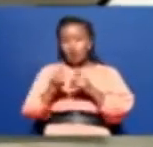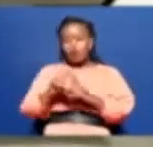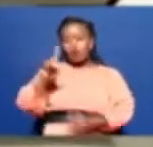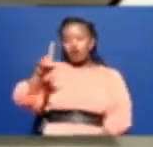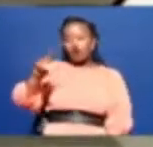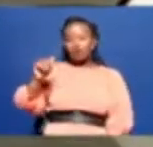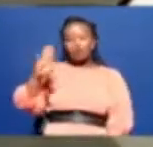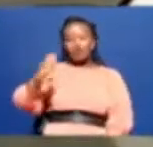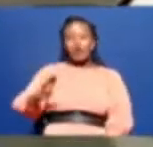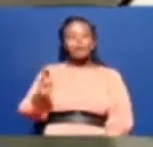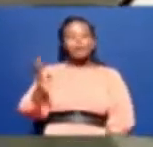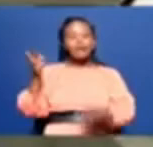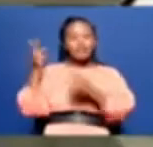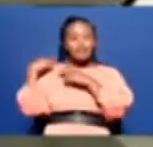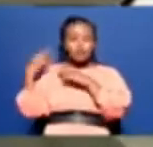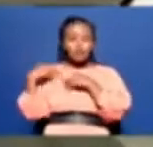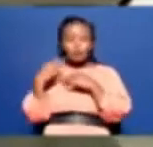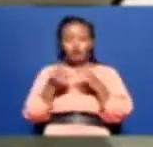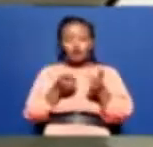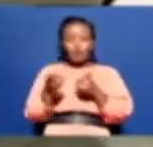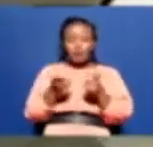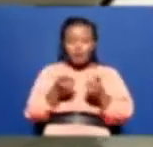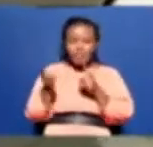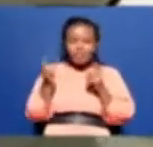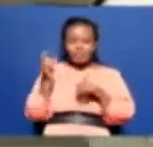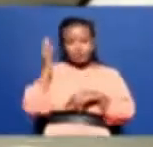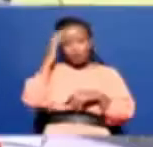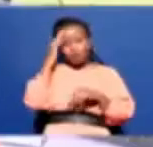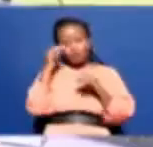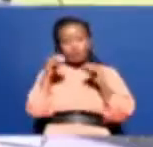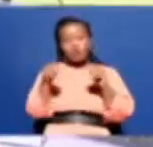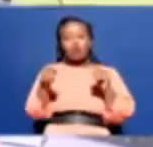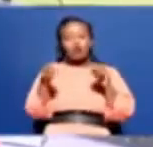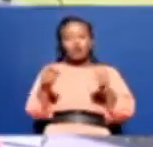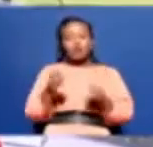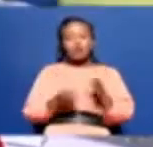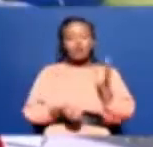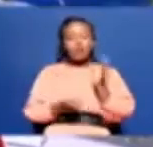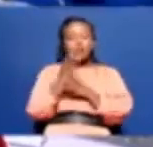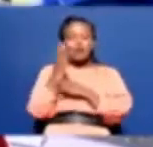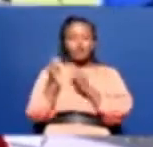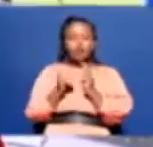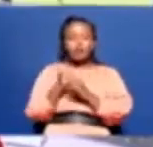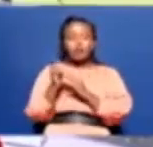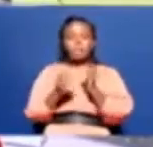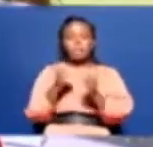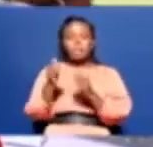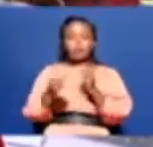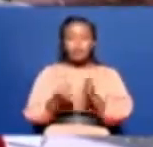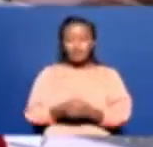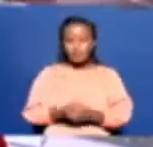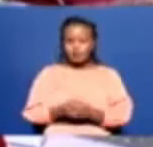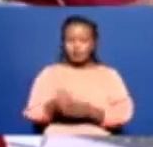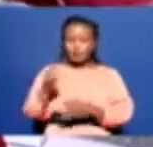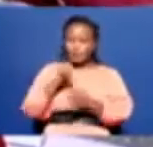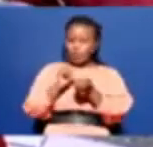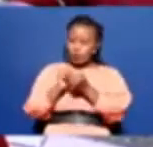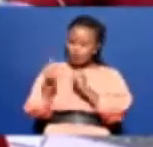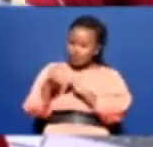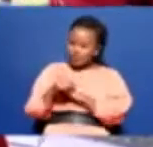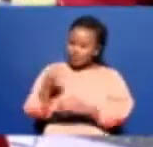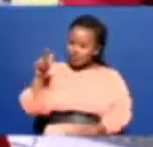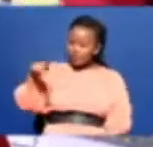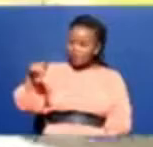inspecting as well as monitoring the quality of the production process. We check the pH value to see if the paint